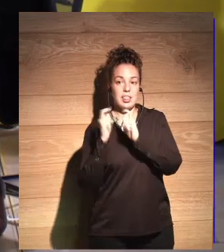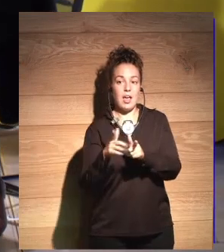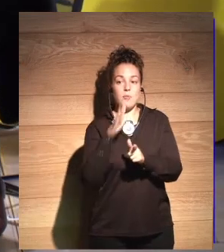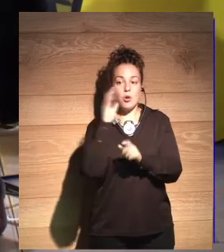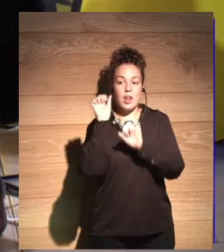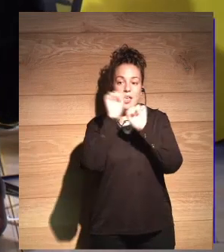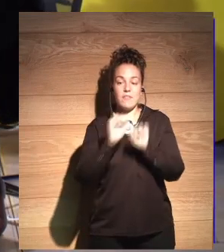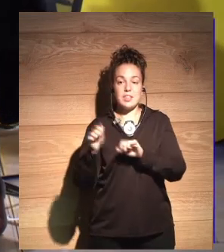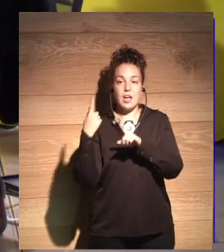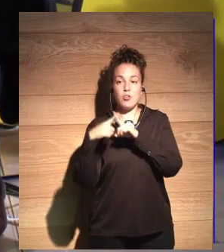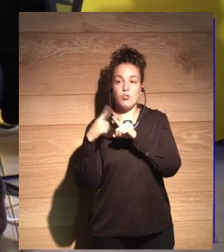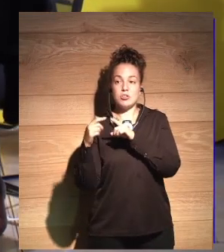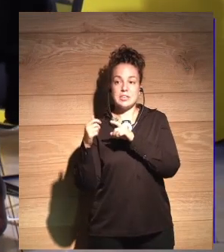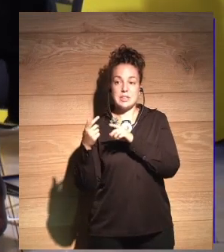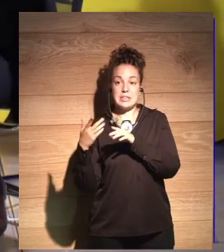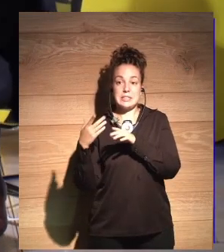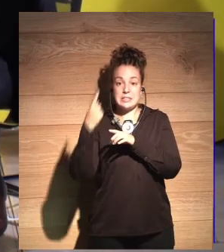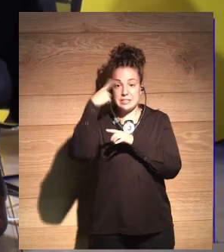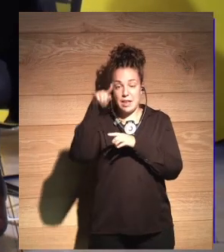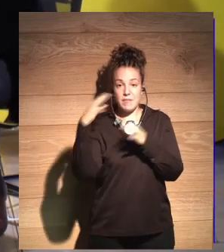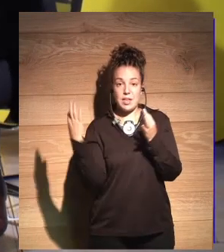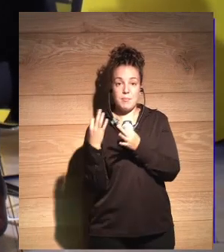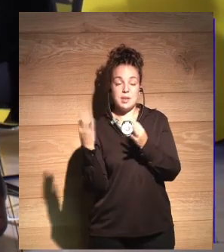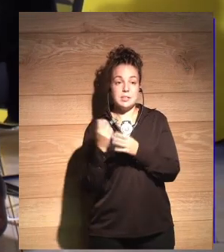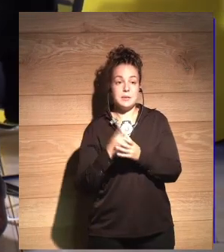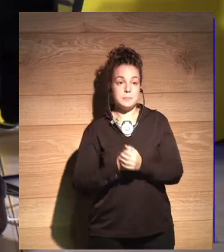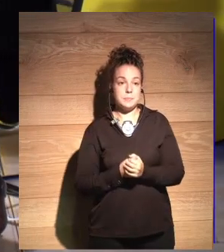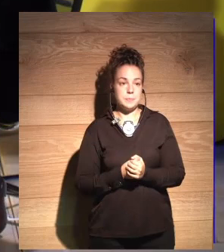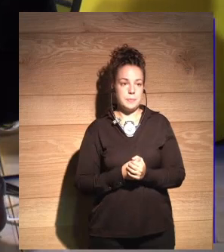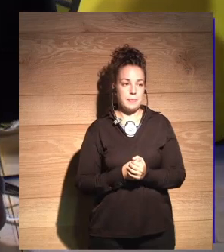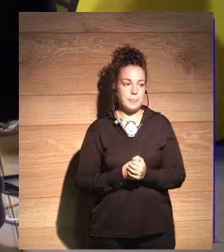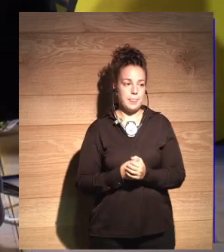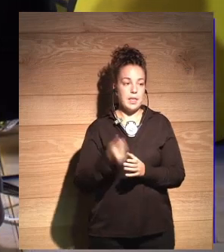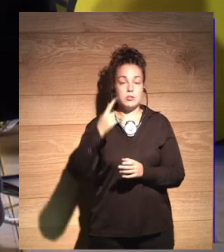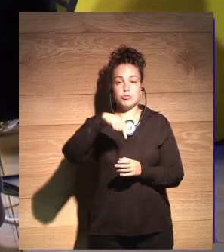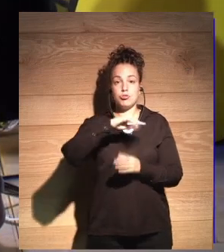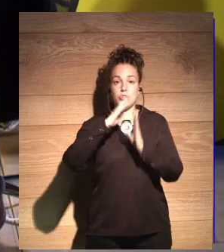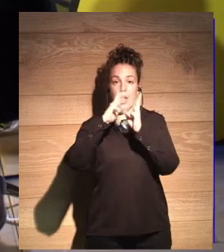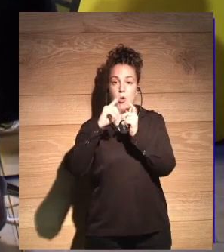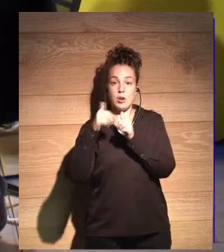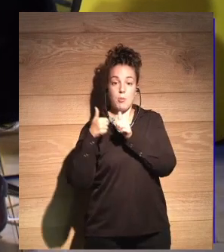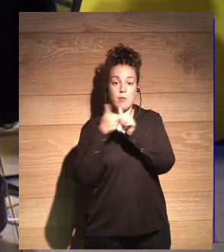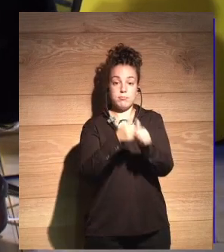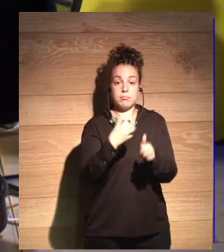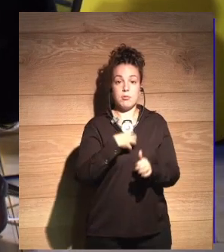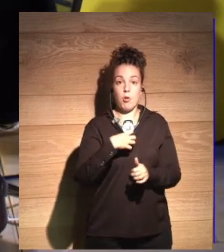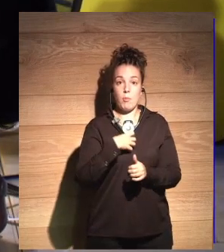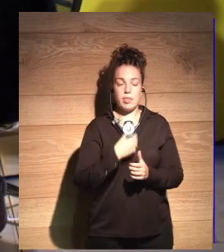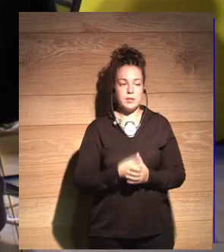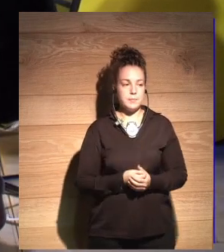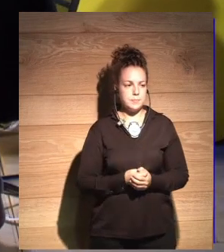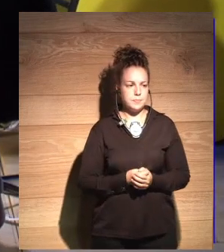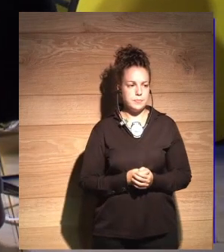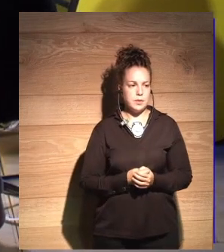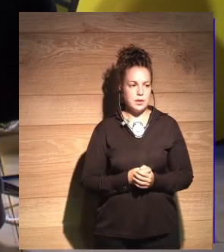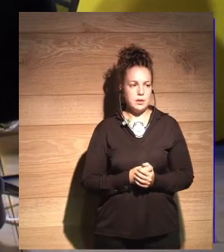by creativity that leads us into directions that we couldn't follow with an algorithm,